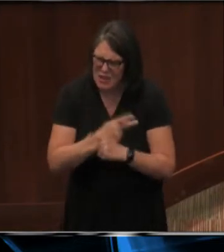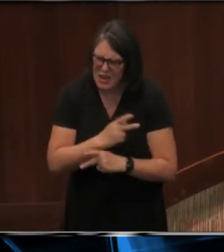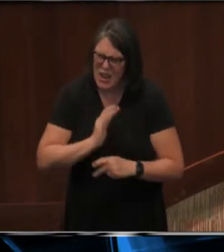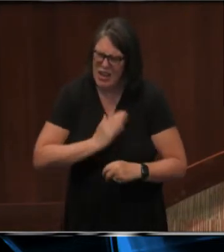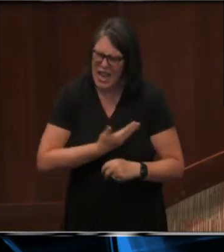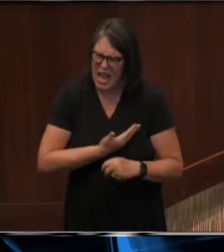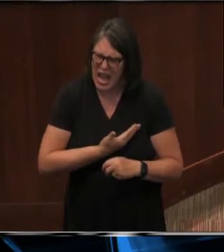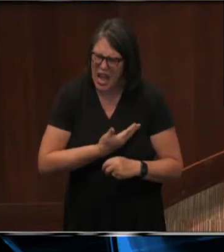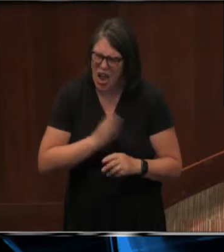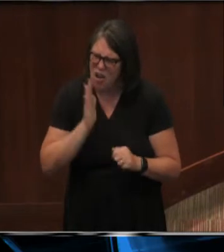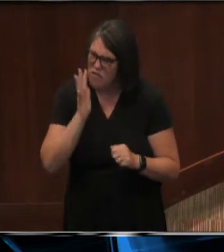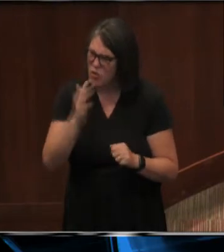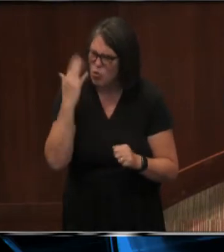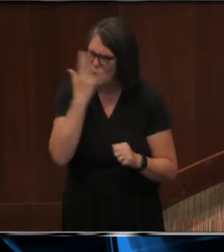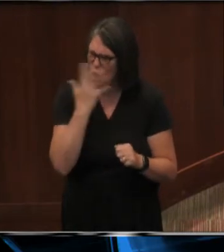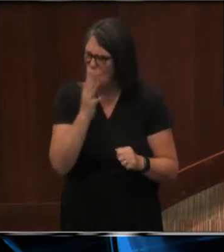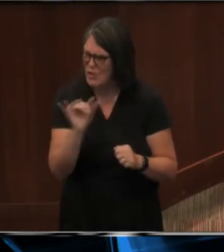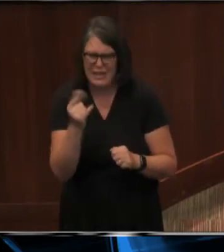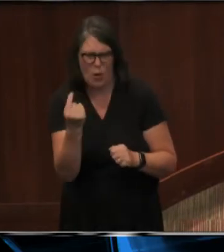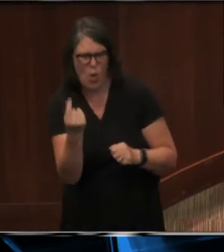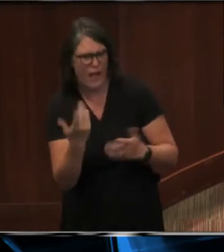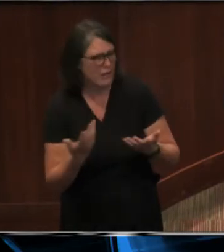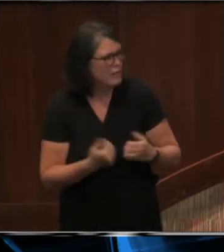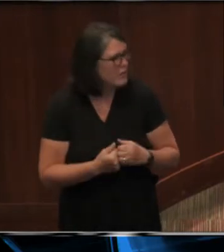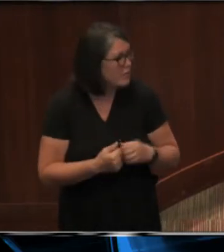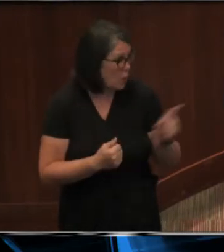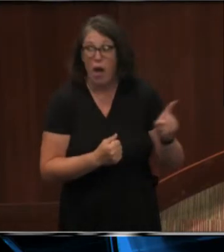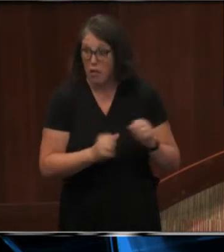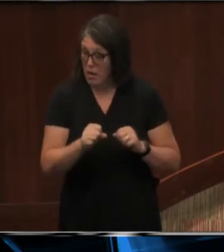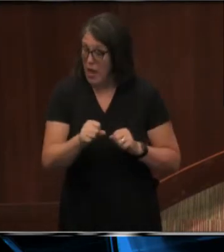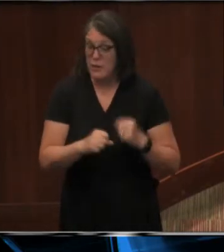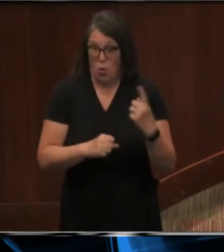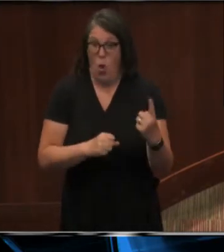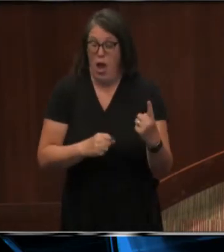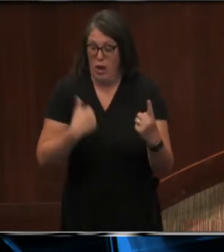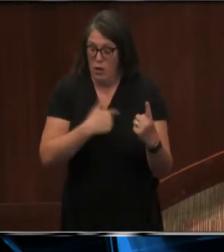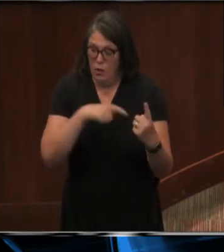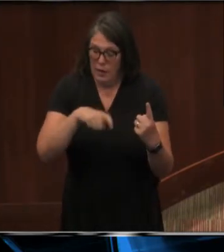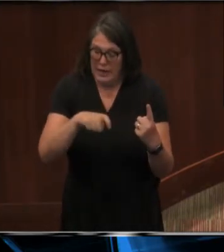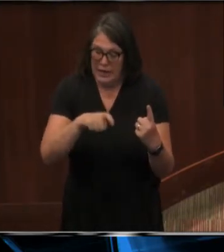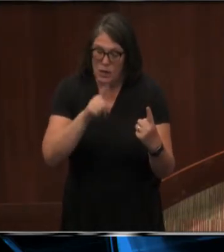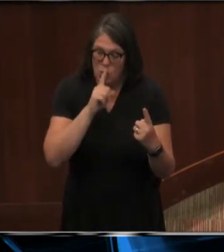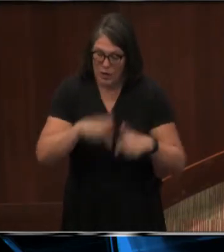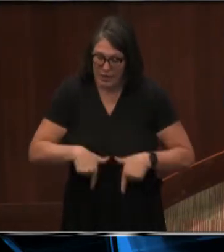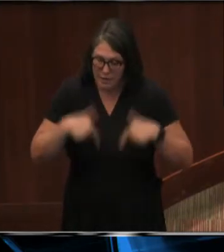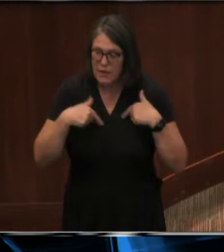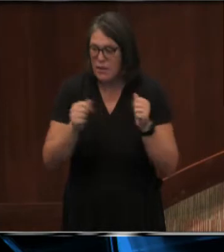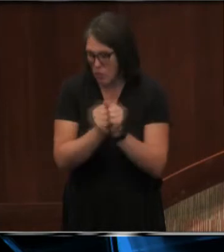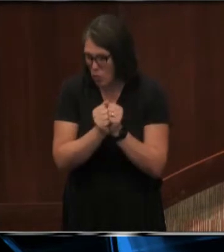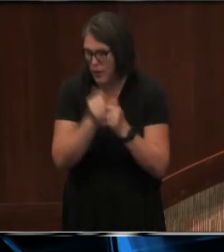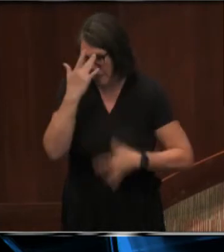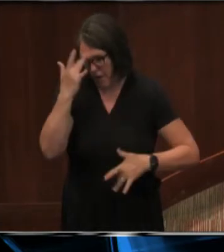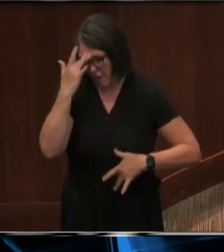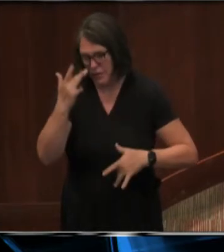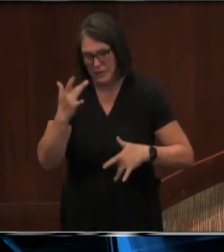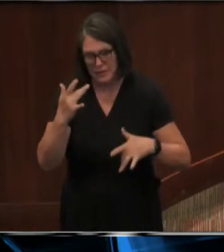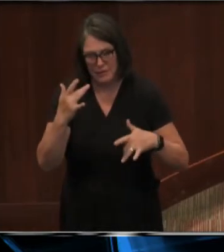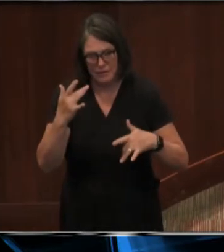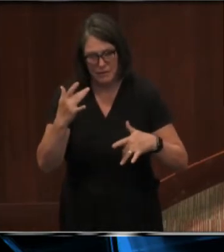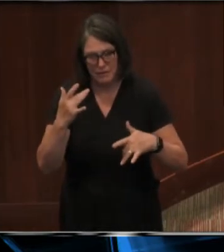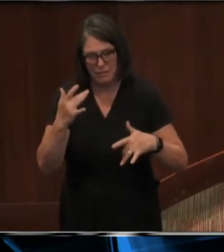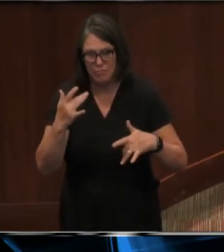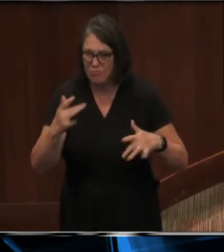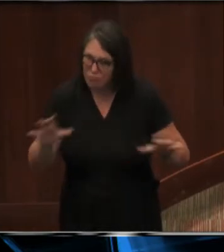our future is looking like. Yeah, so one is that we need to be able to live with the virus in a robust